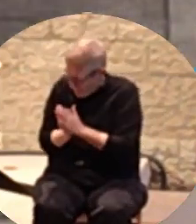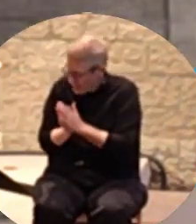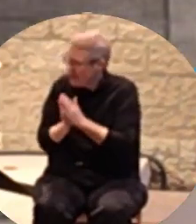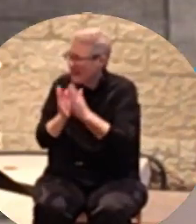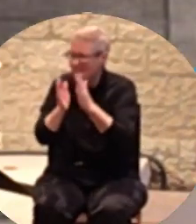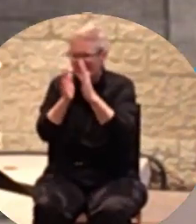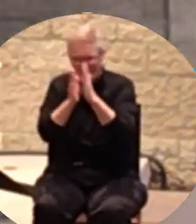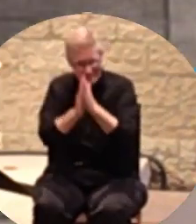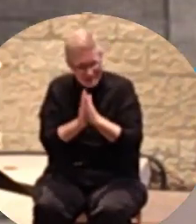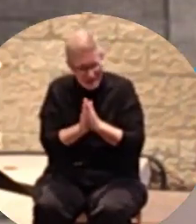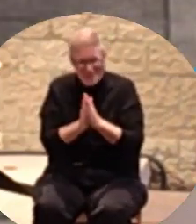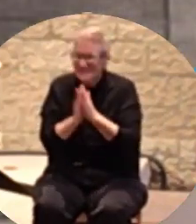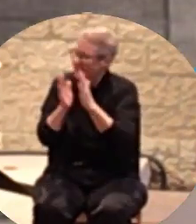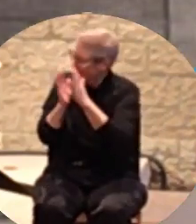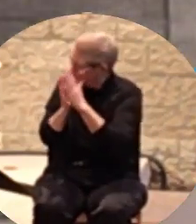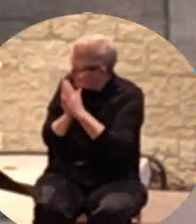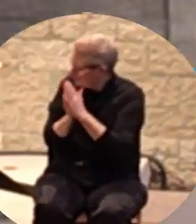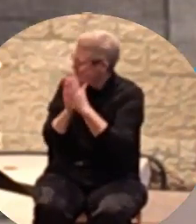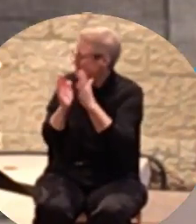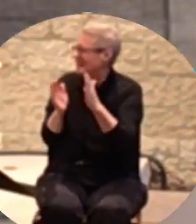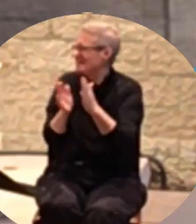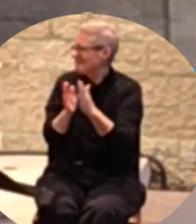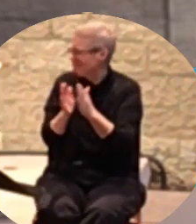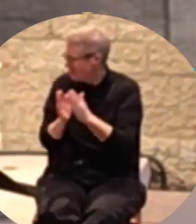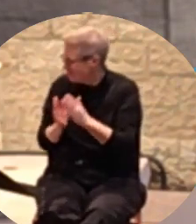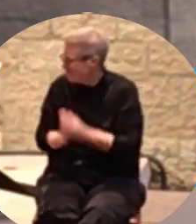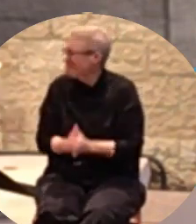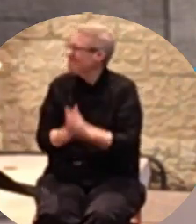Namaste and namaste.